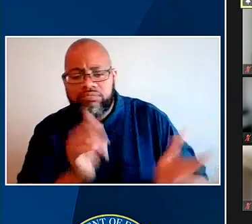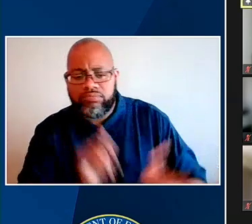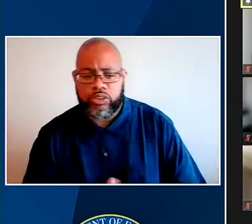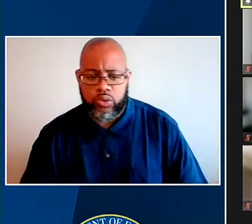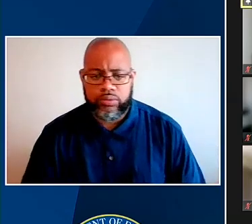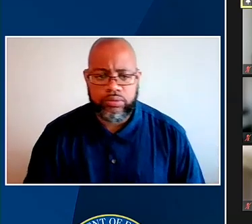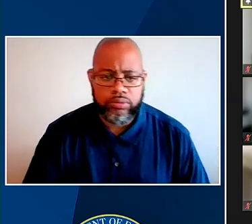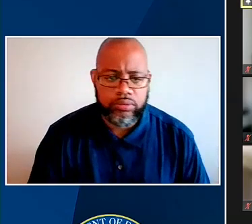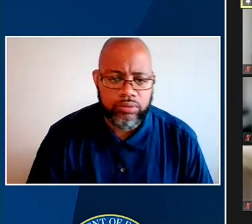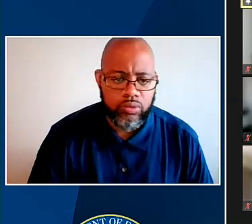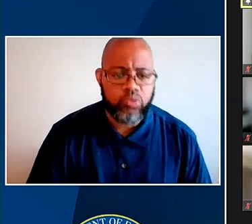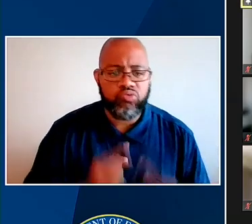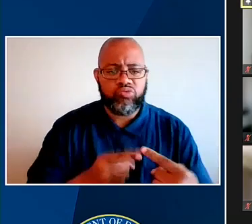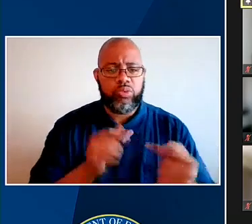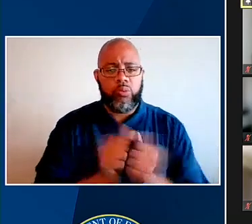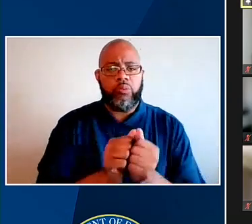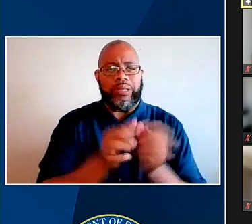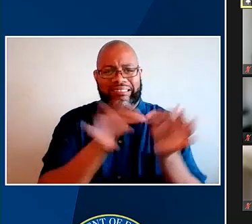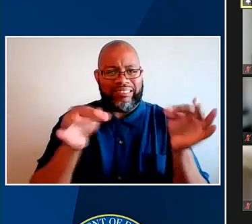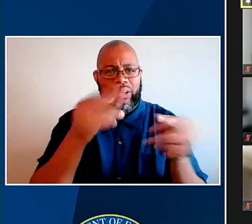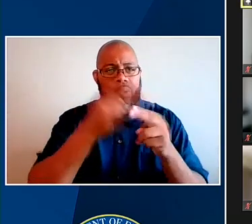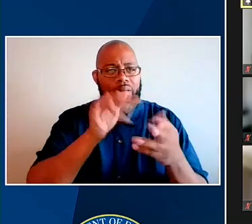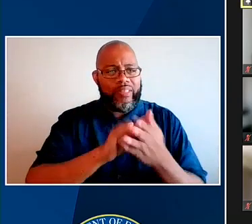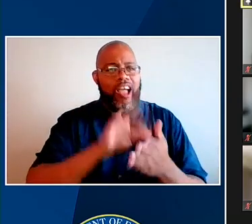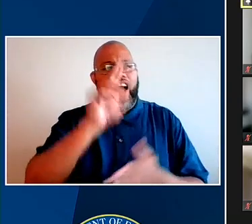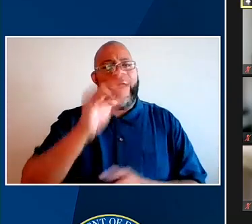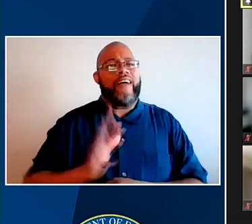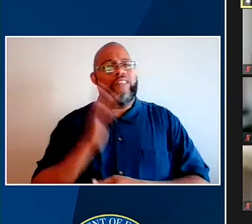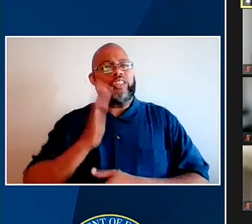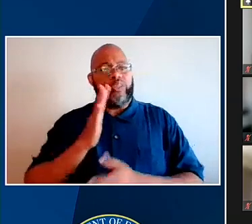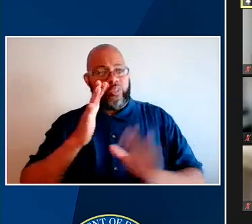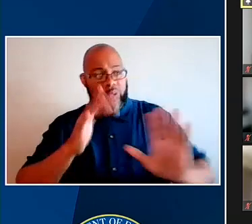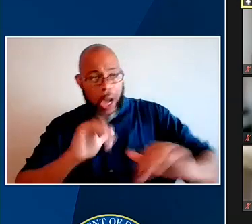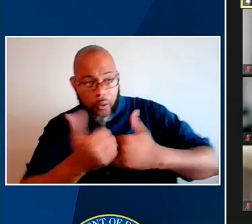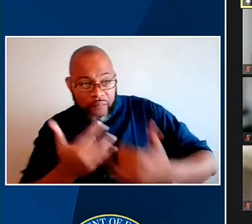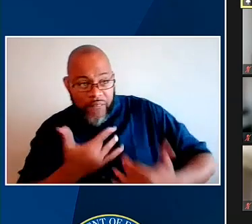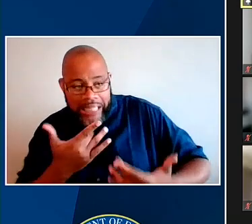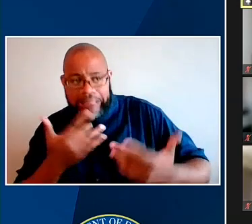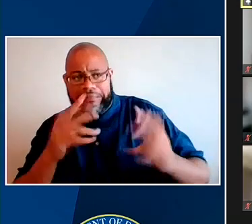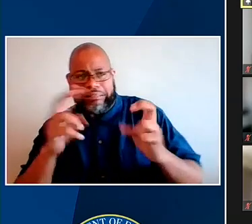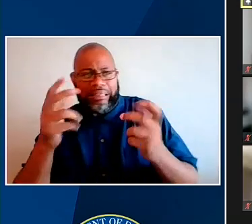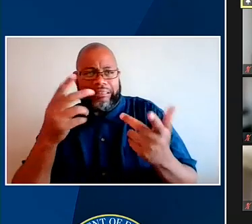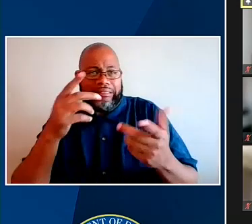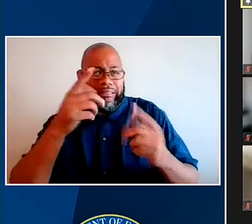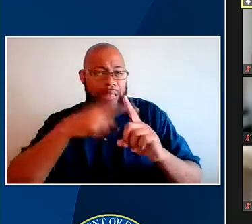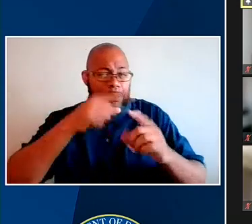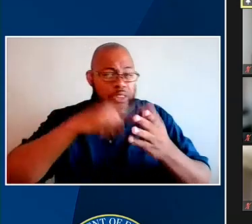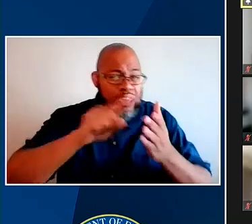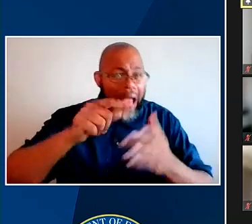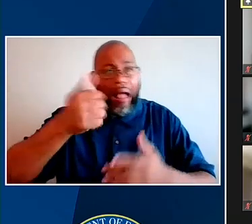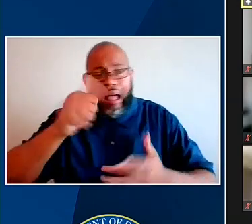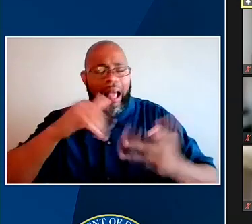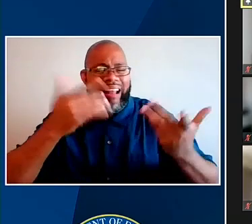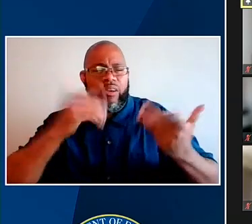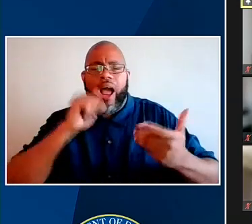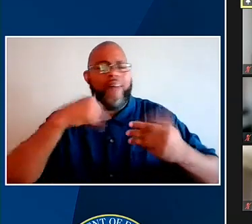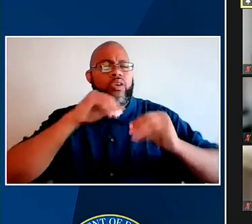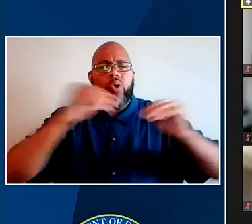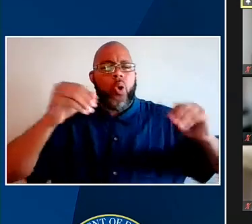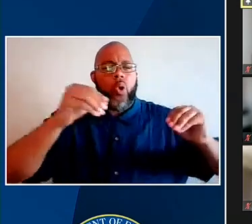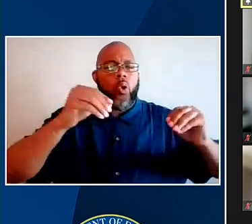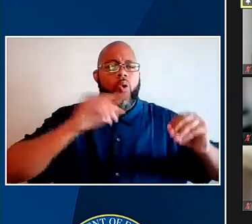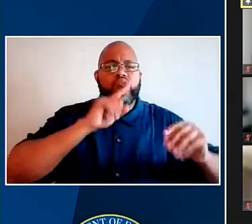We did struggle with the nomenclature and what to call these kind of unofficial, like, where's everybody at right now? Again, they have no, you know, weight in the process. It's just a